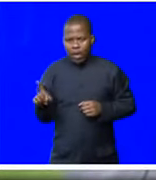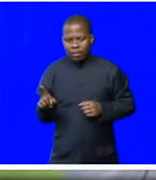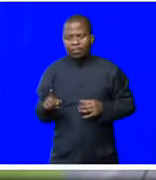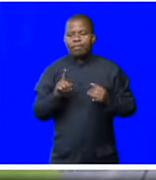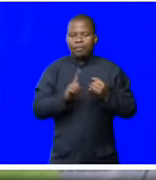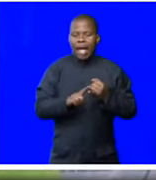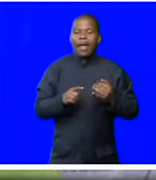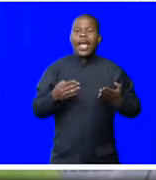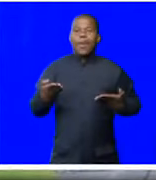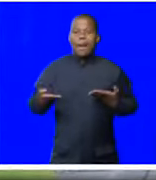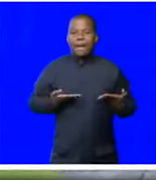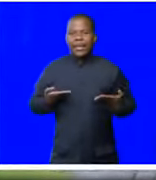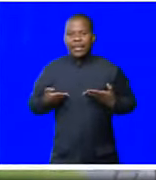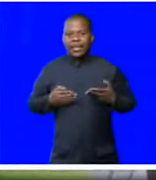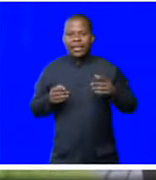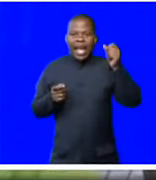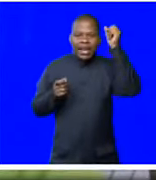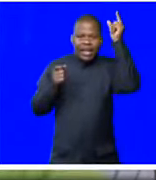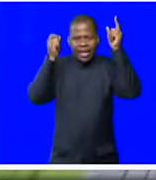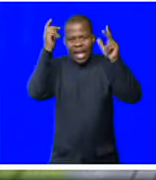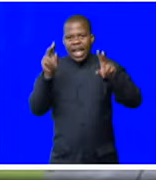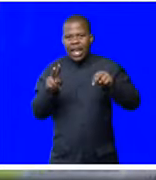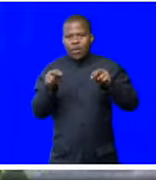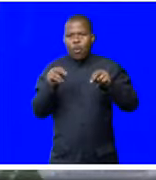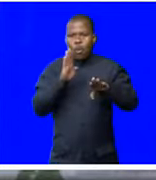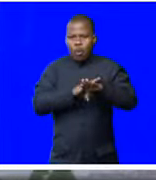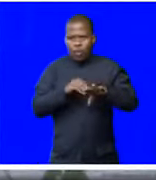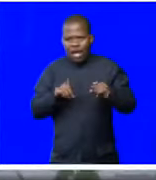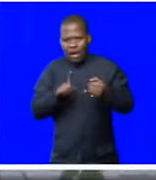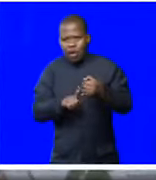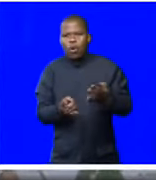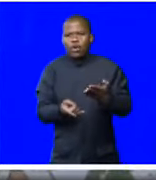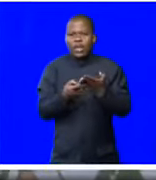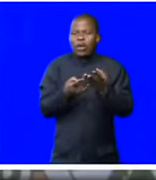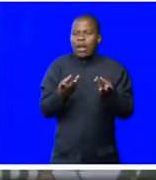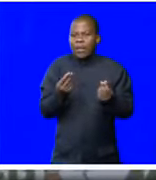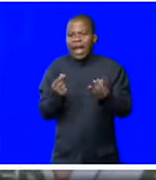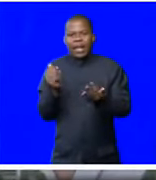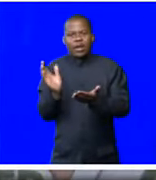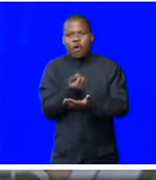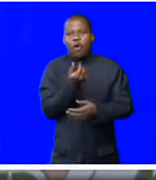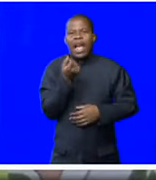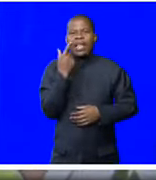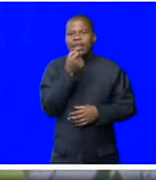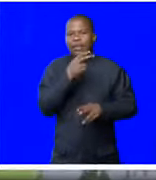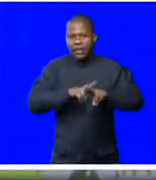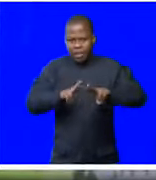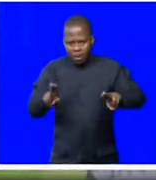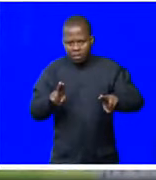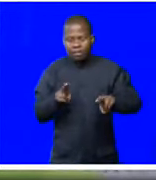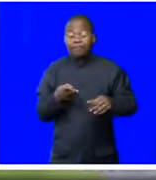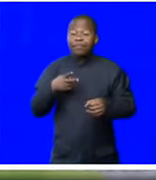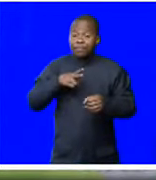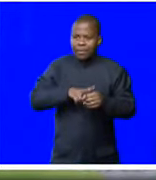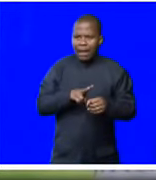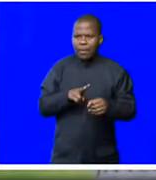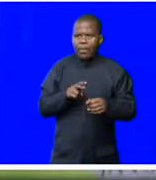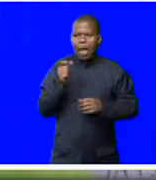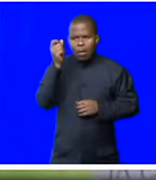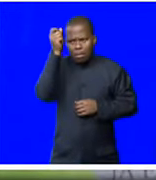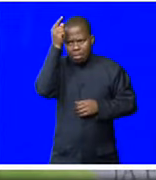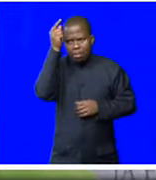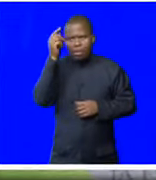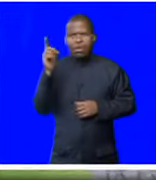finance, which will be addressed by the workshop. One challenge that we have noted, the major